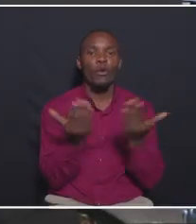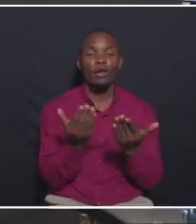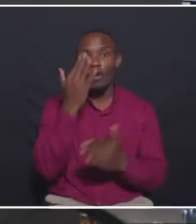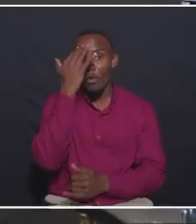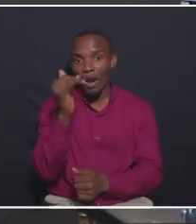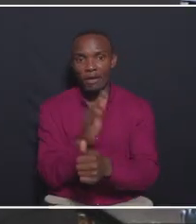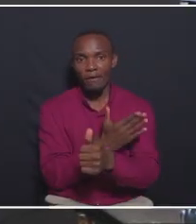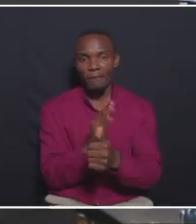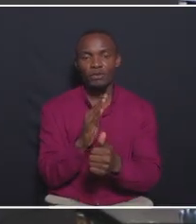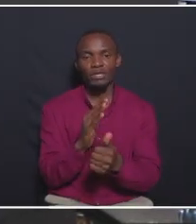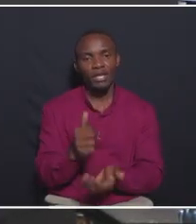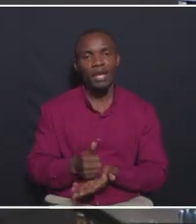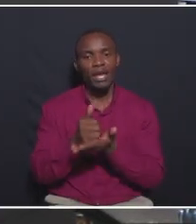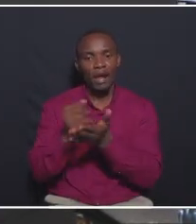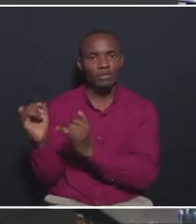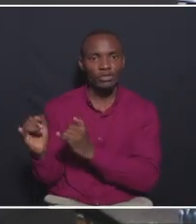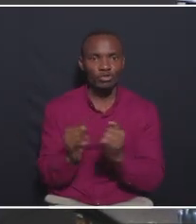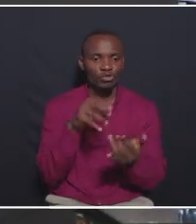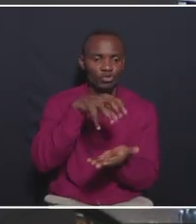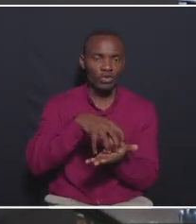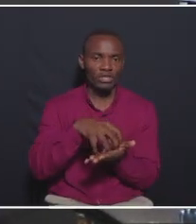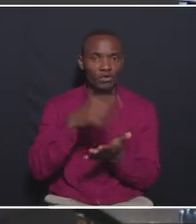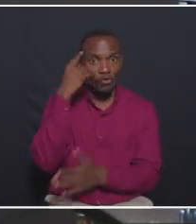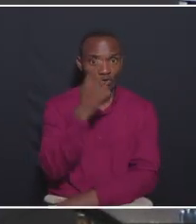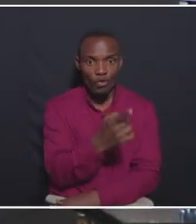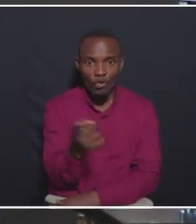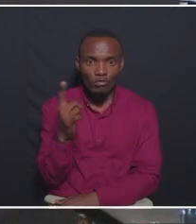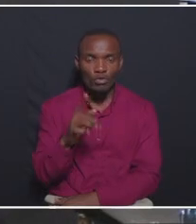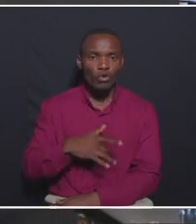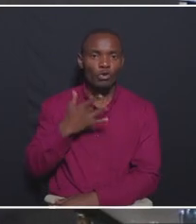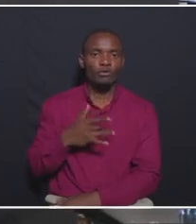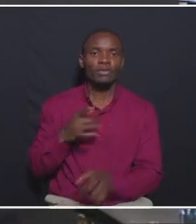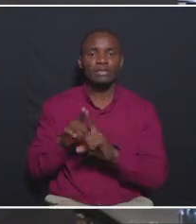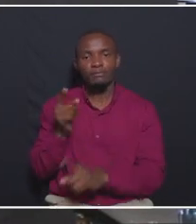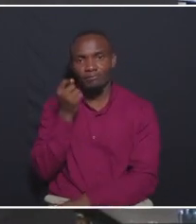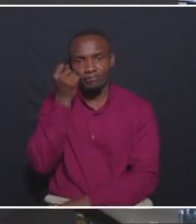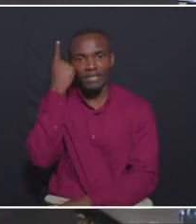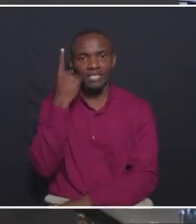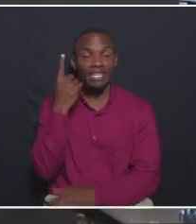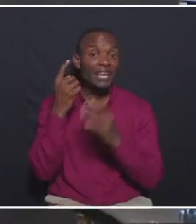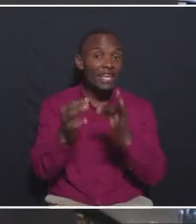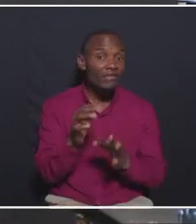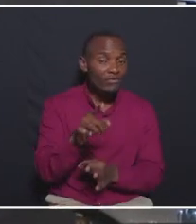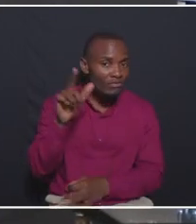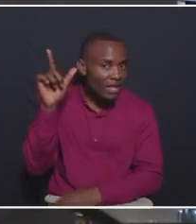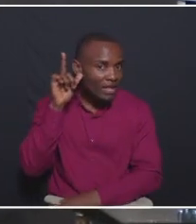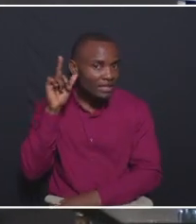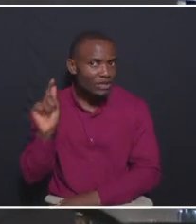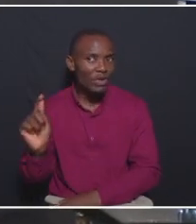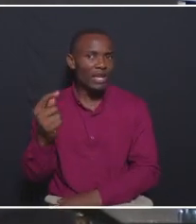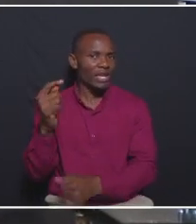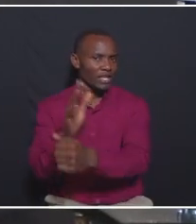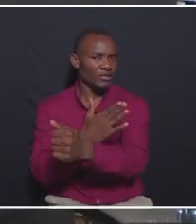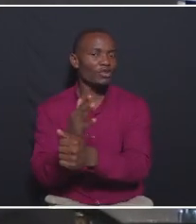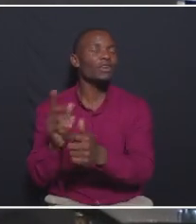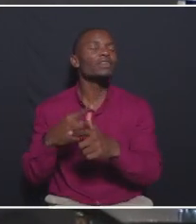into a scene so that you may be able to feel and understand. If you listen to a Kenyan score, you realize,